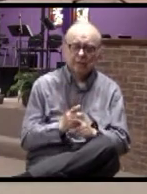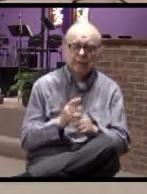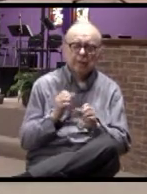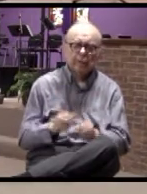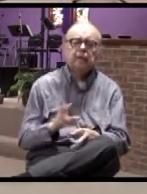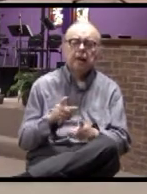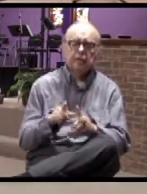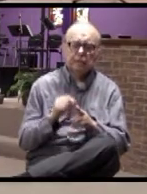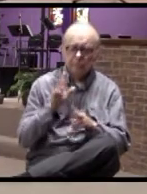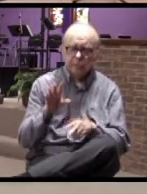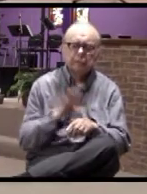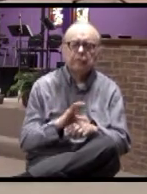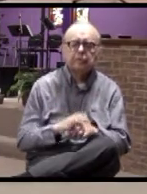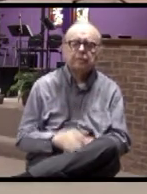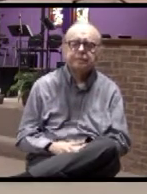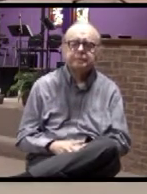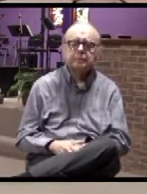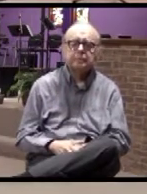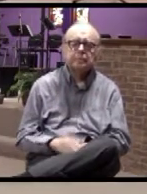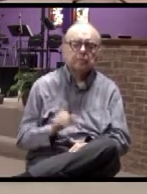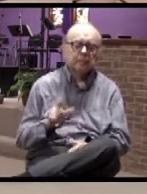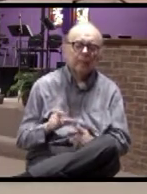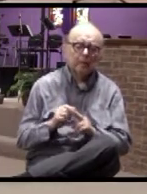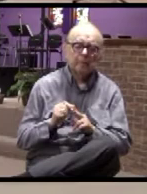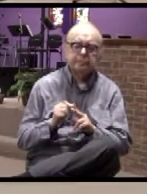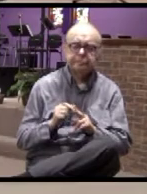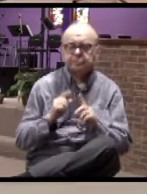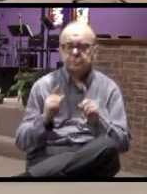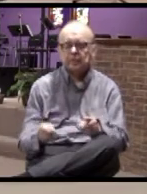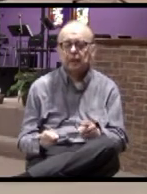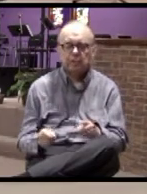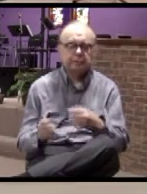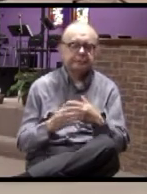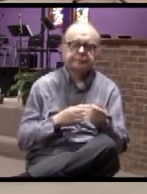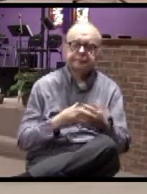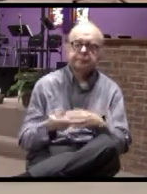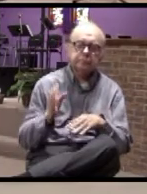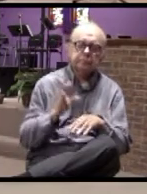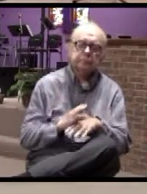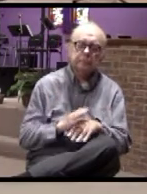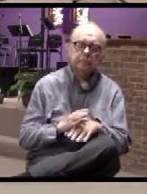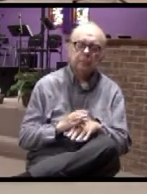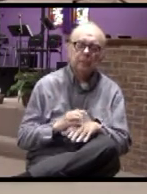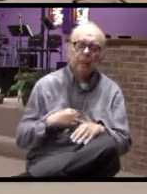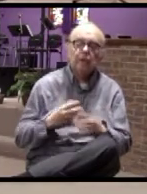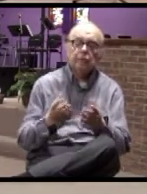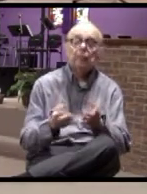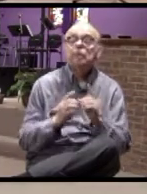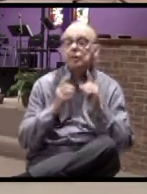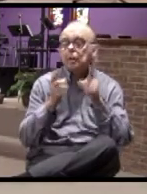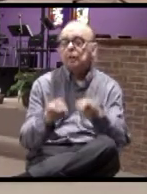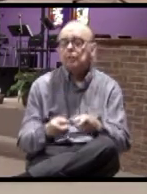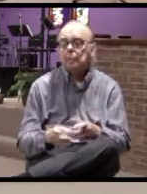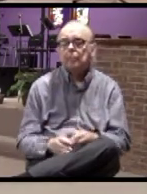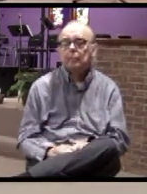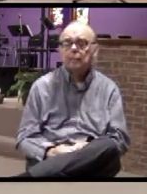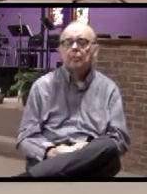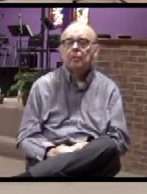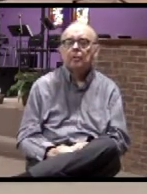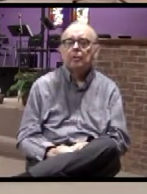can. You can choose to go to whatever church you want to go to.